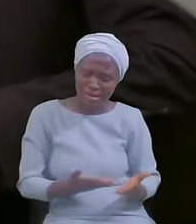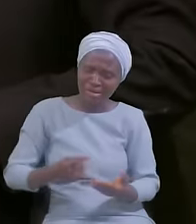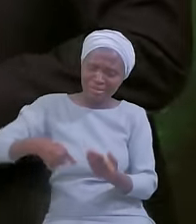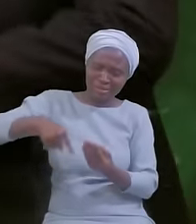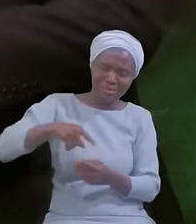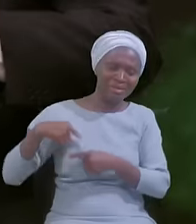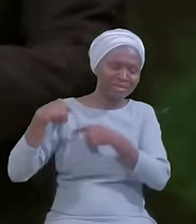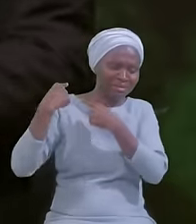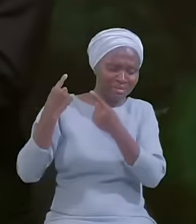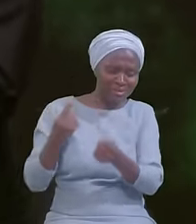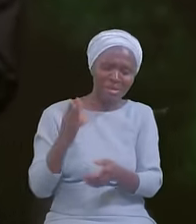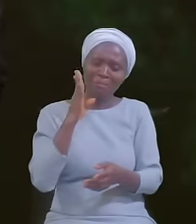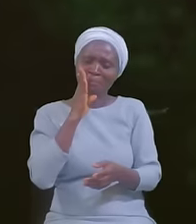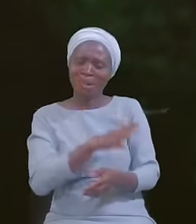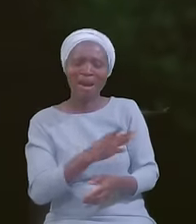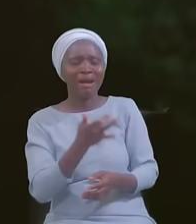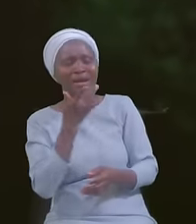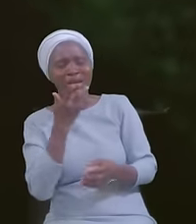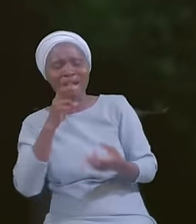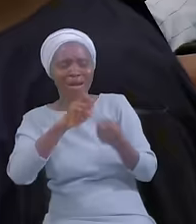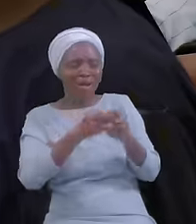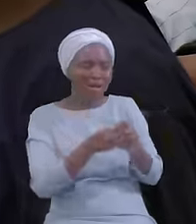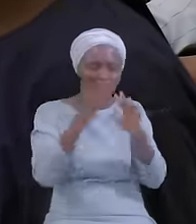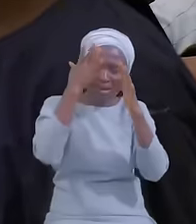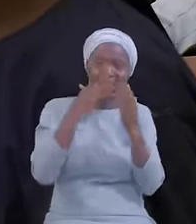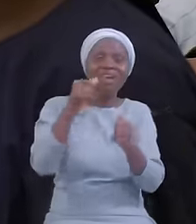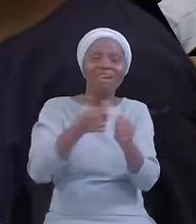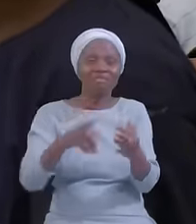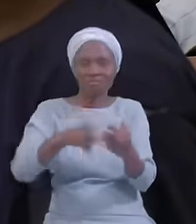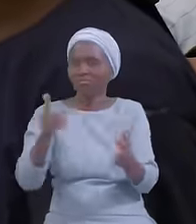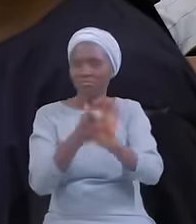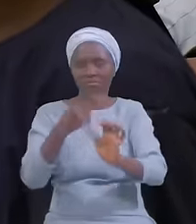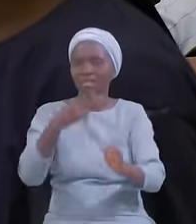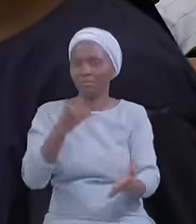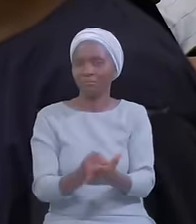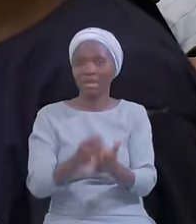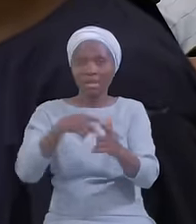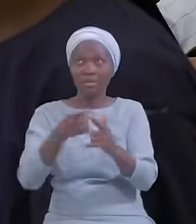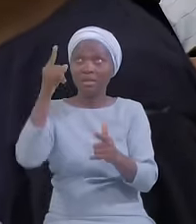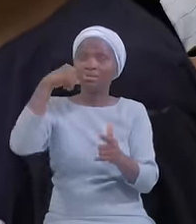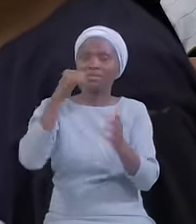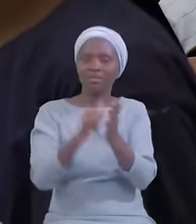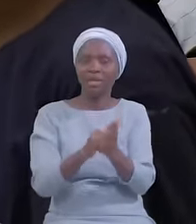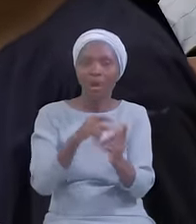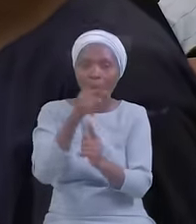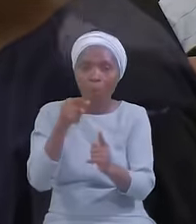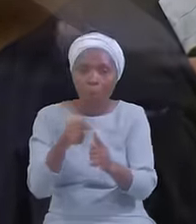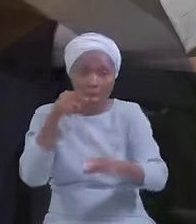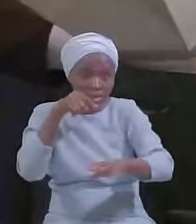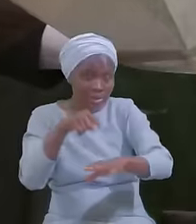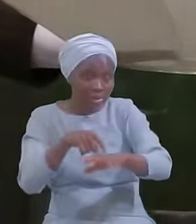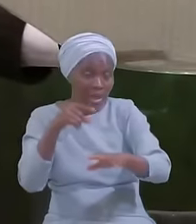that, everything blotted out tonight in Jesus' name. Then it says, when the times